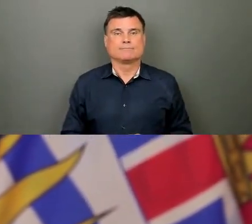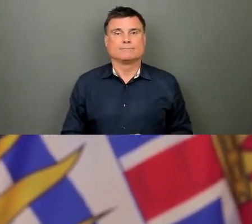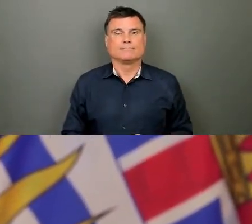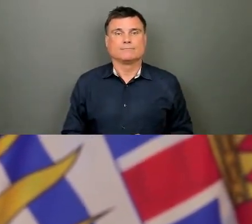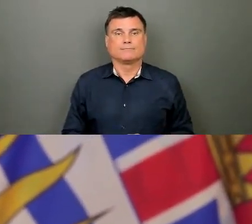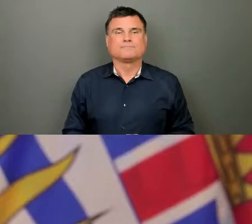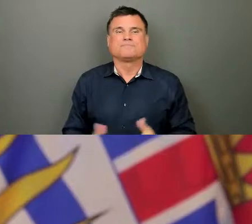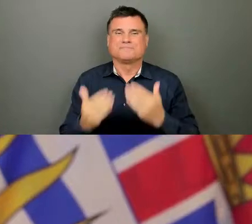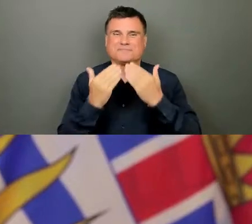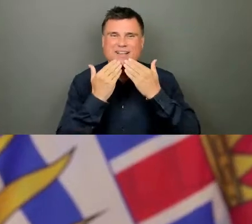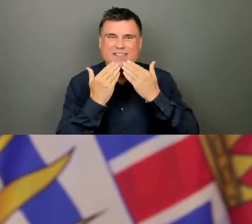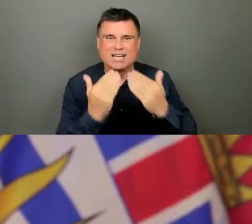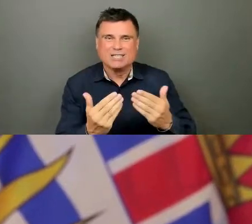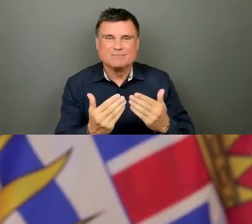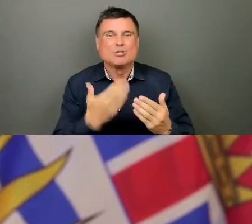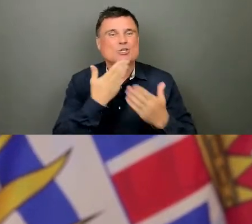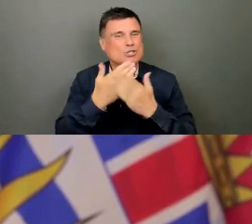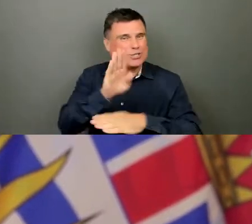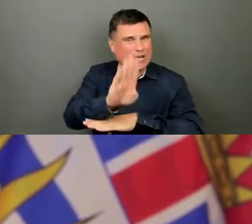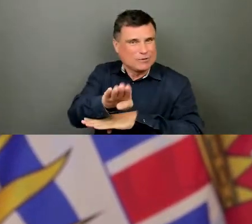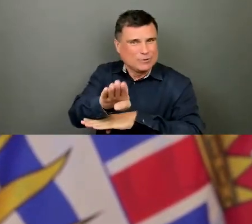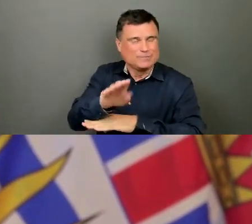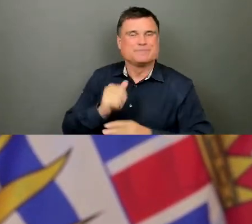Thank you very much, and good afternoon.